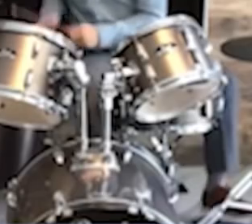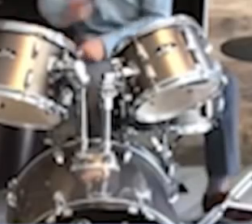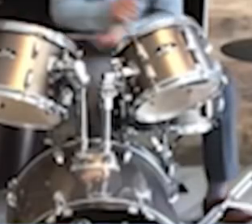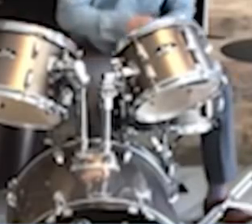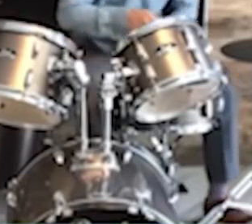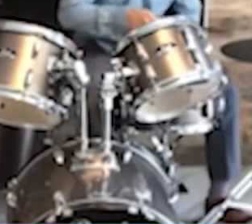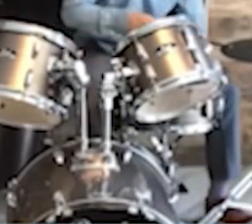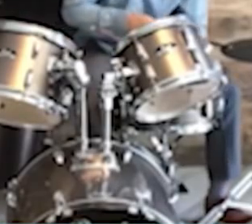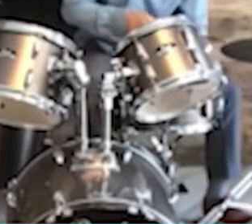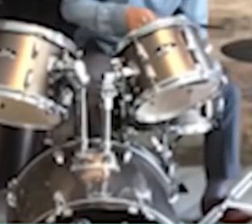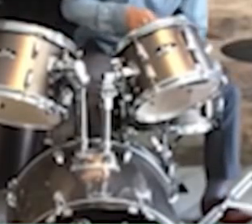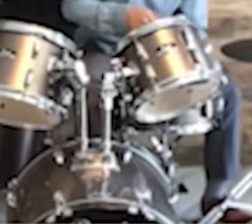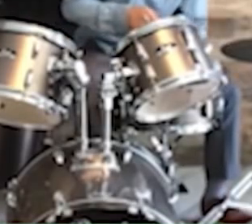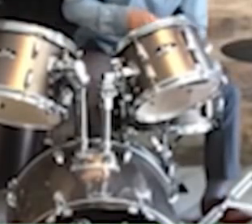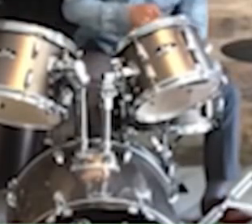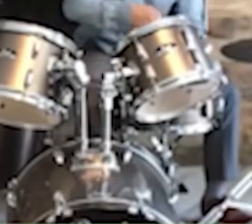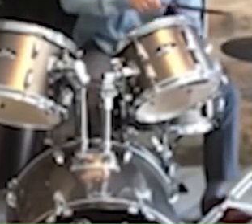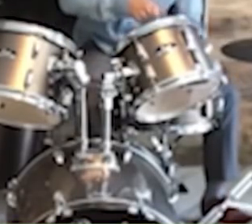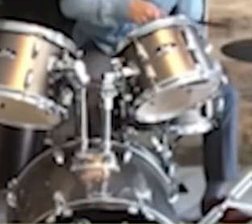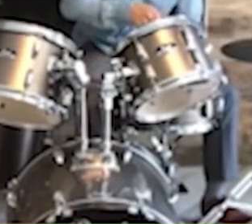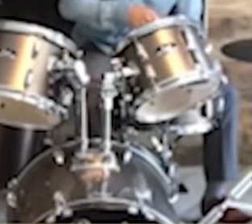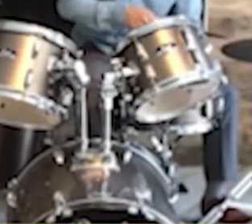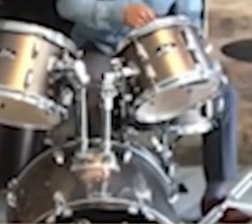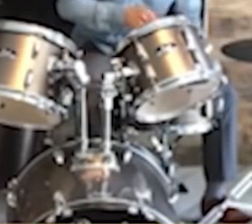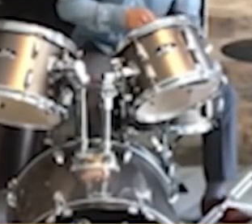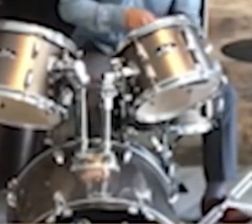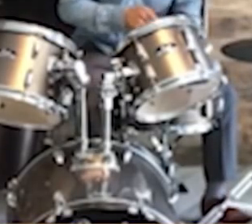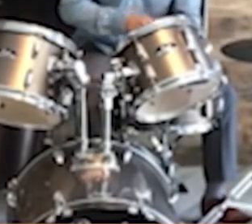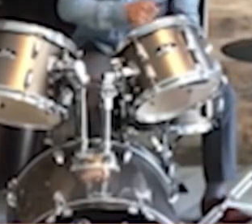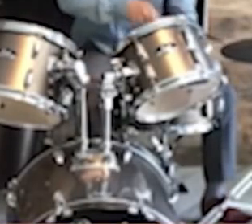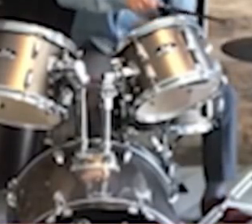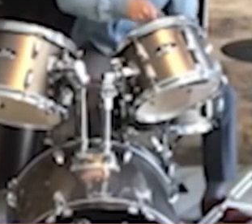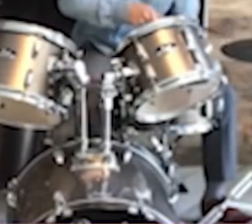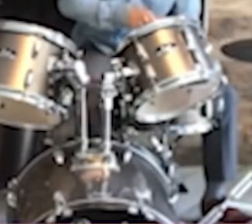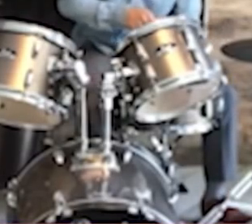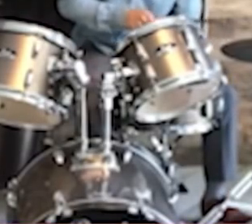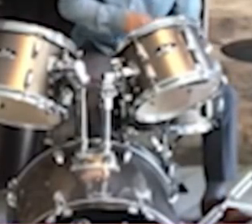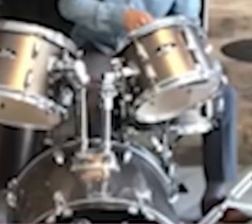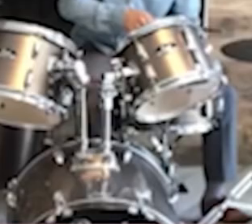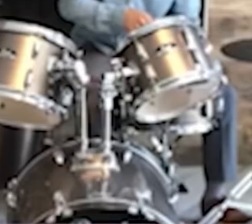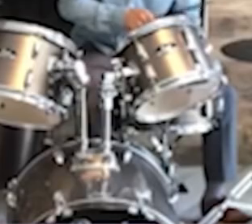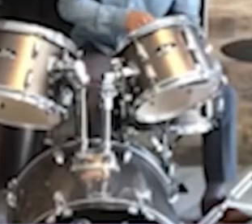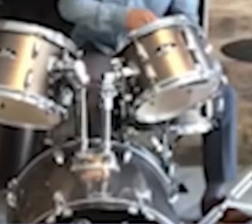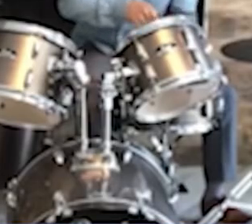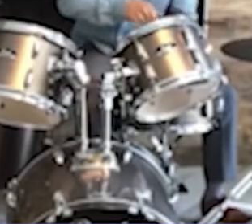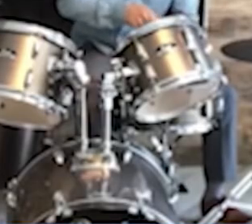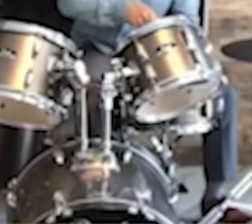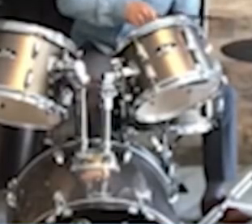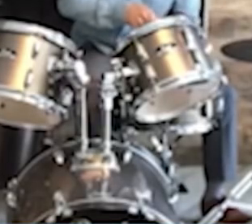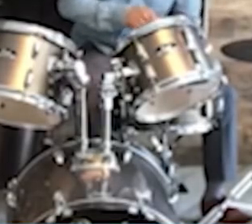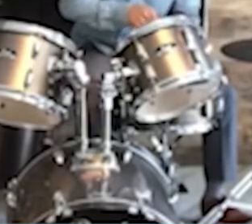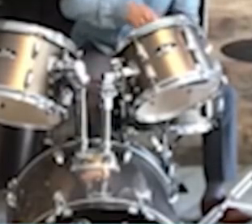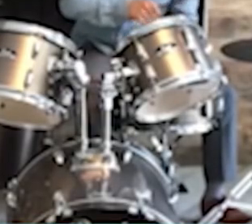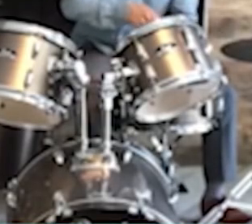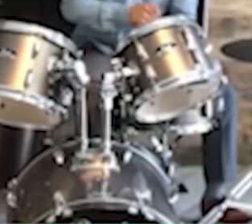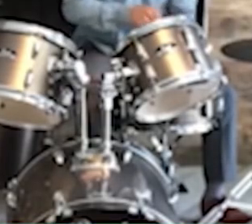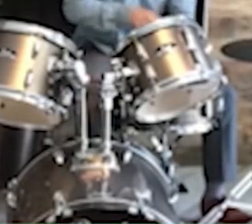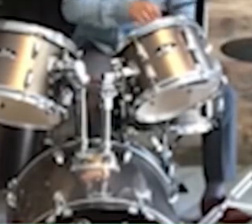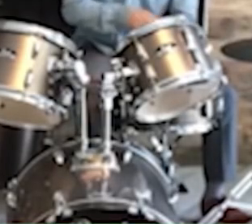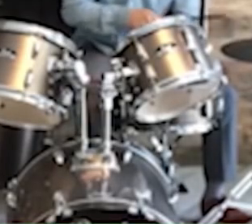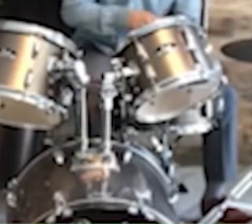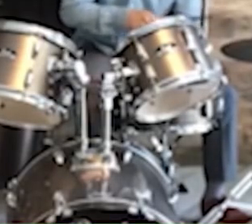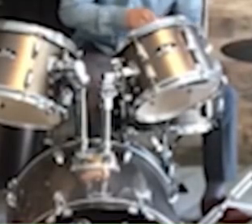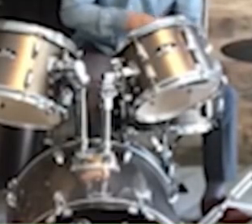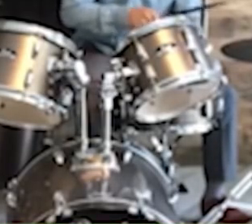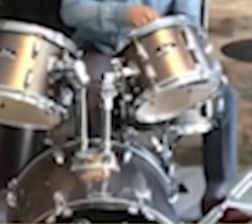while we are still here in this world in our